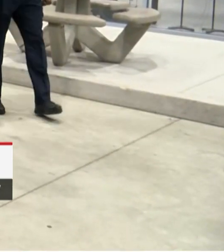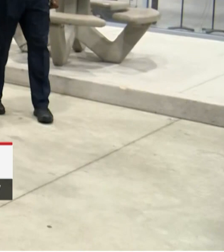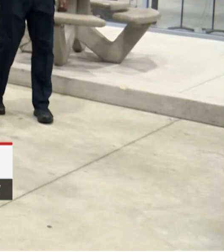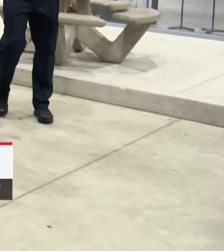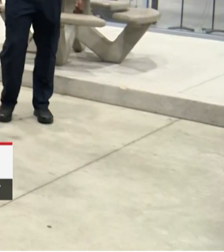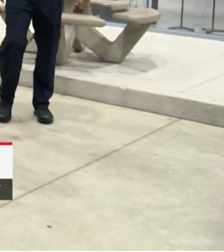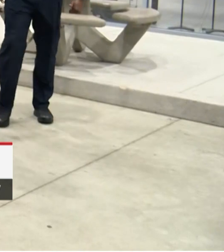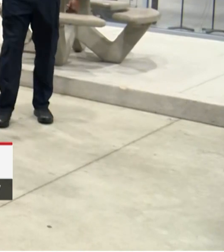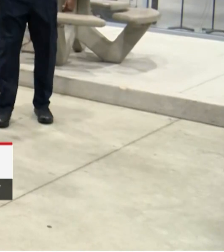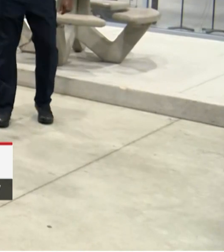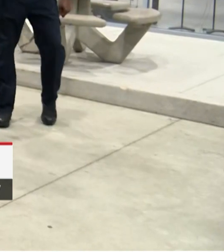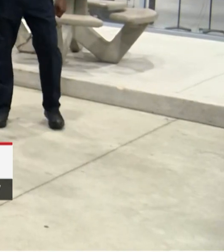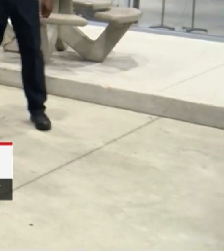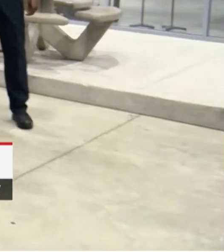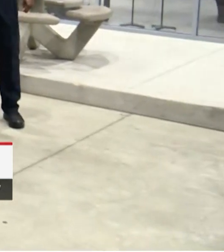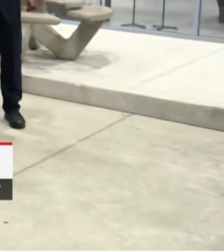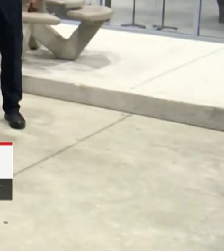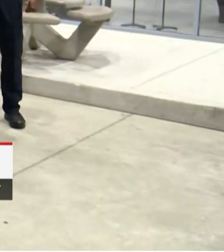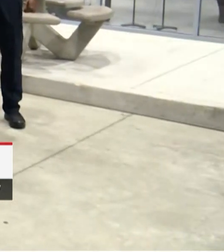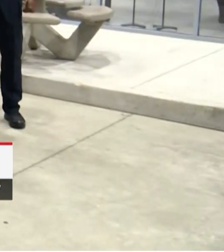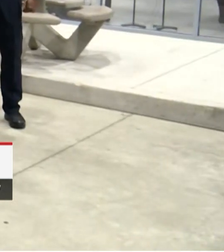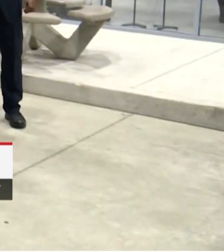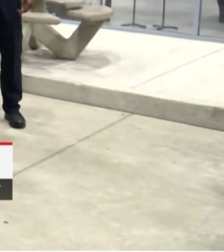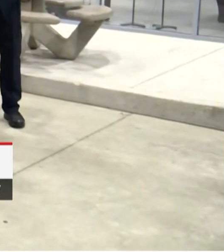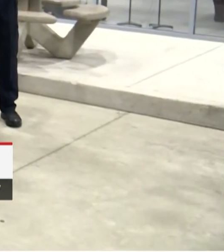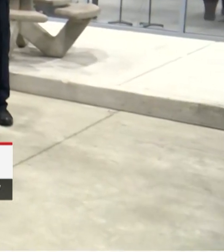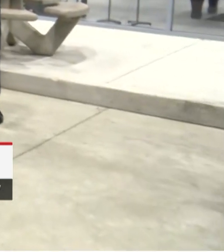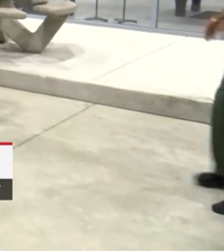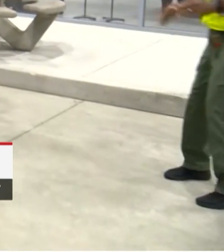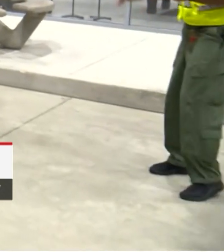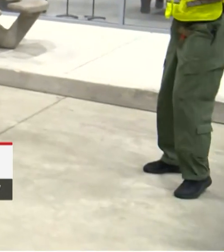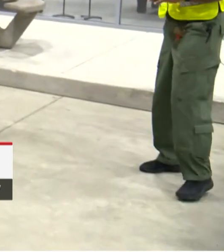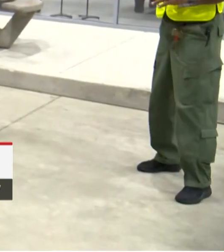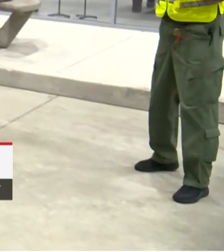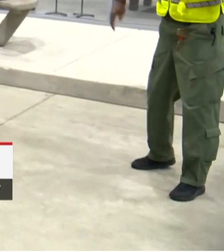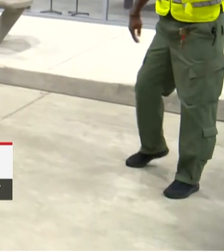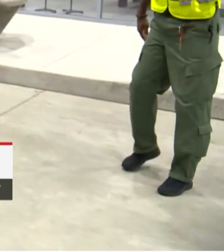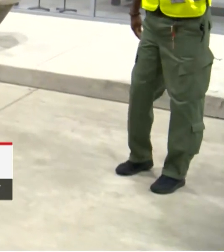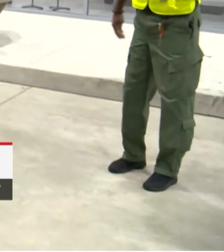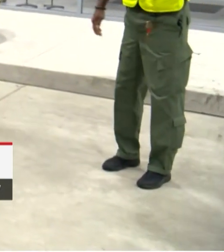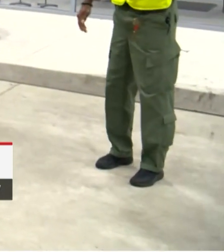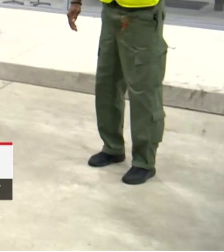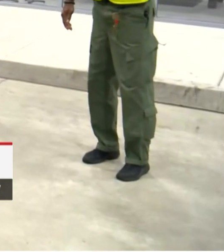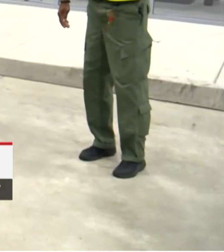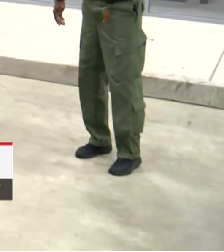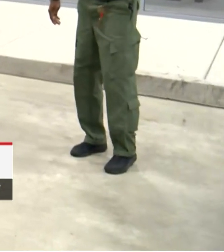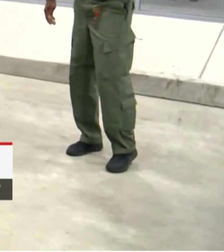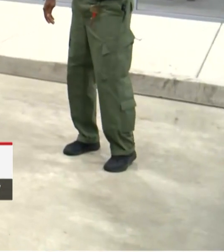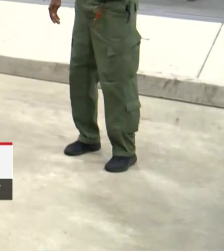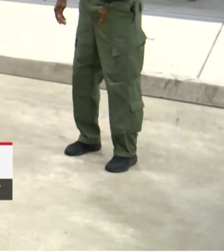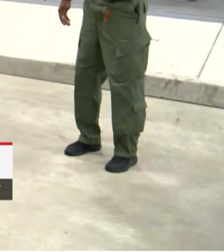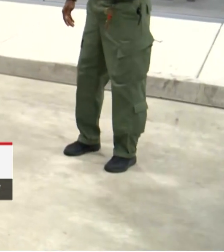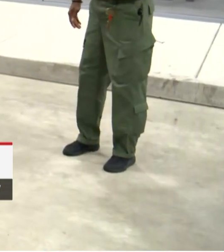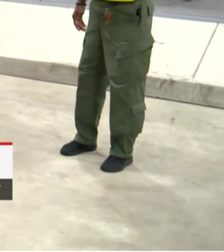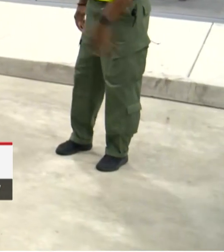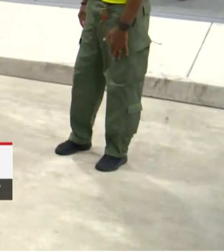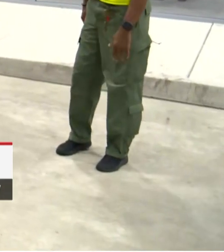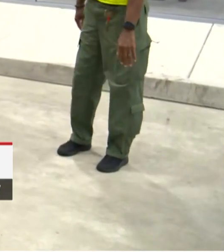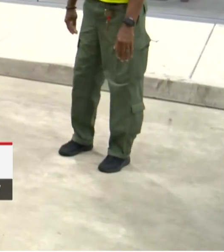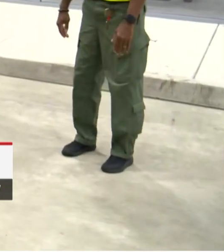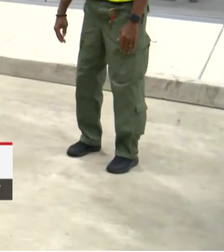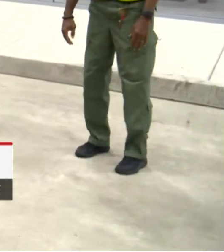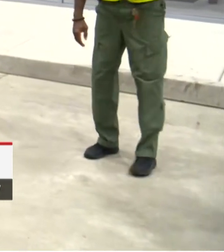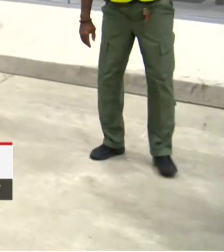All right, so good morning, good afternoon, ladies and gentlemen. This scenario we created early during this year as